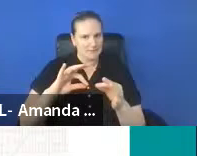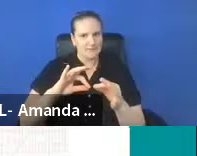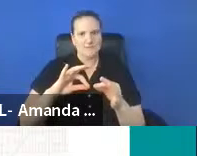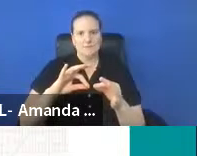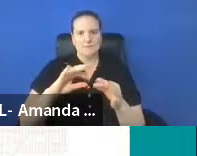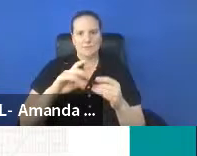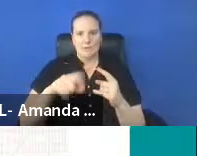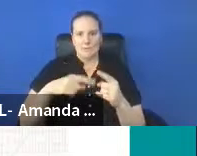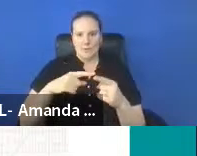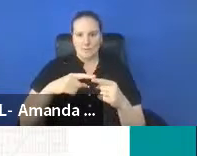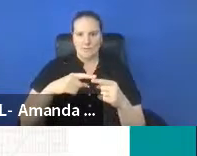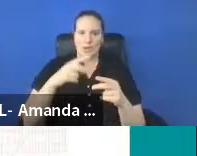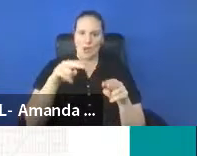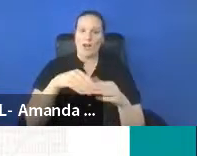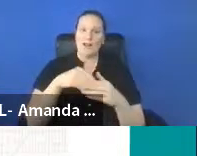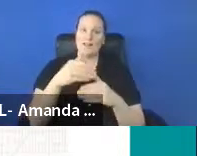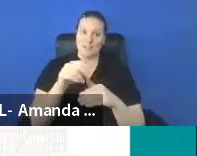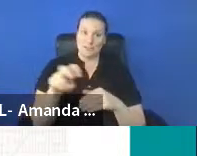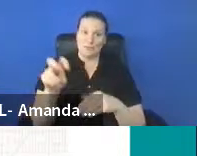we shape the next tour.